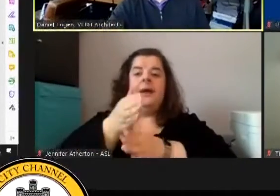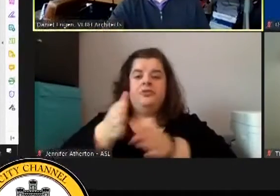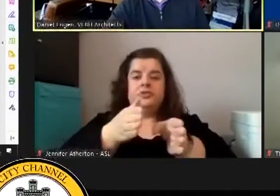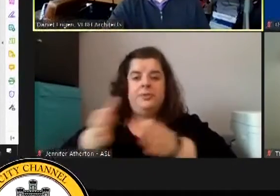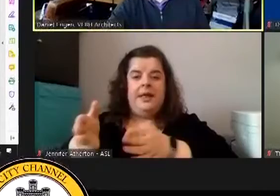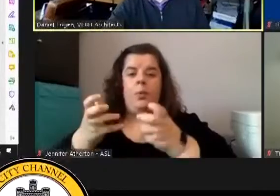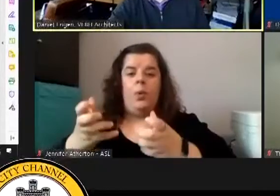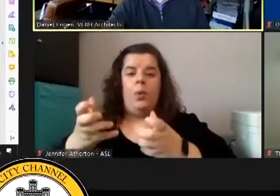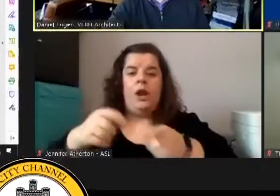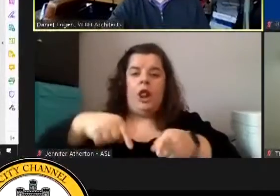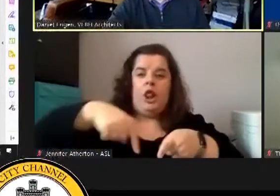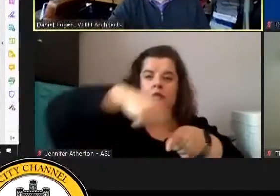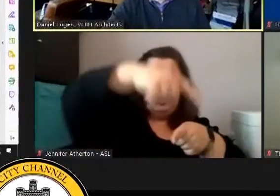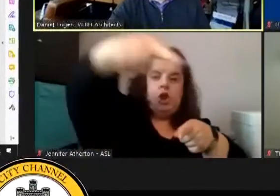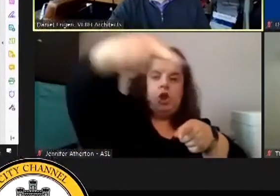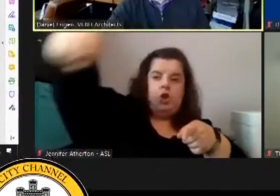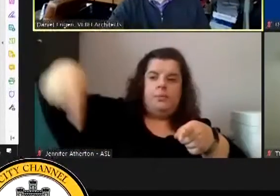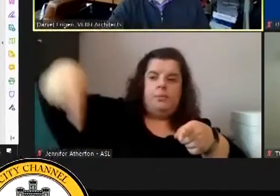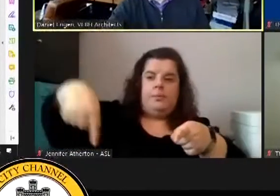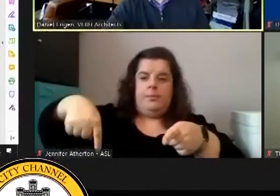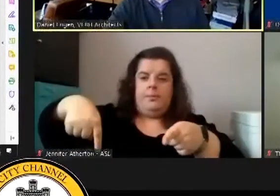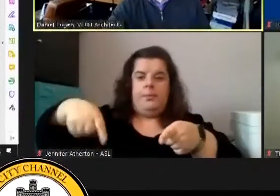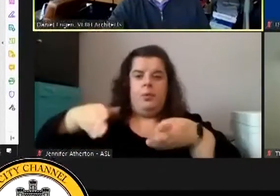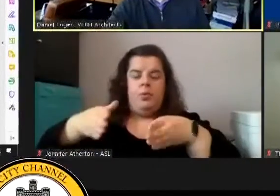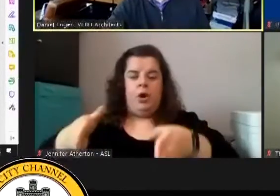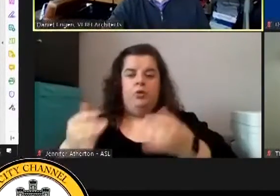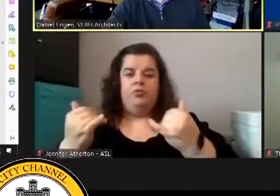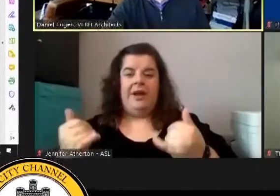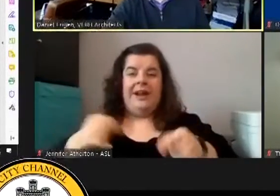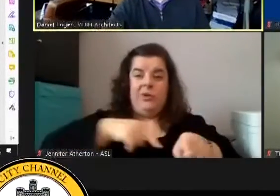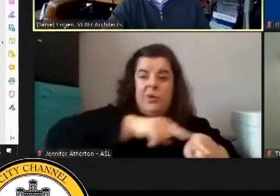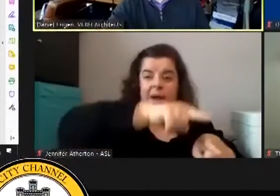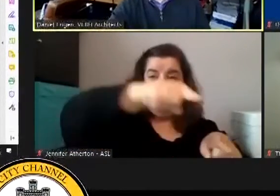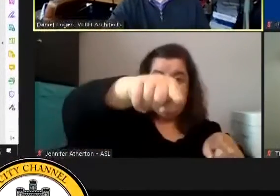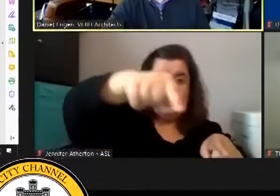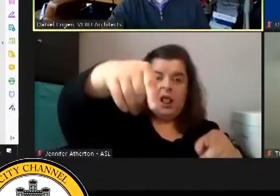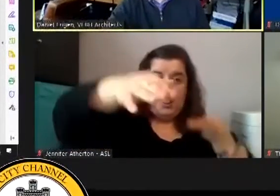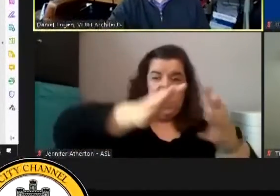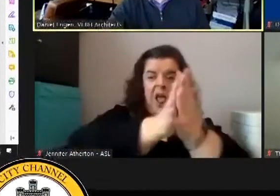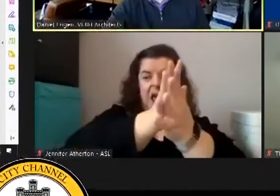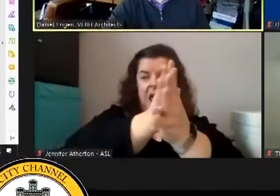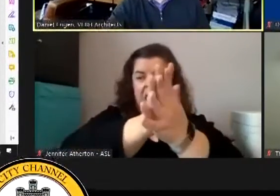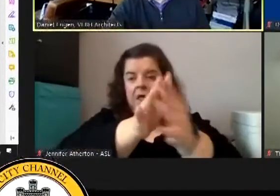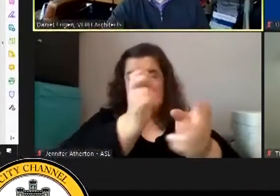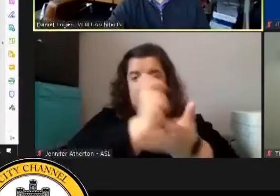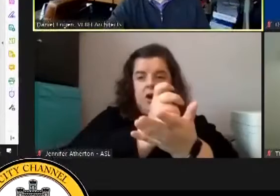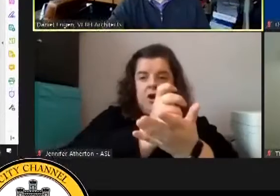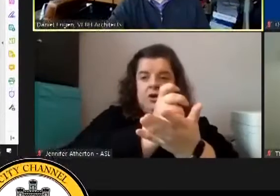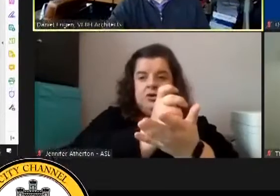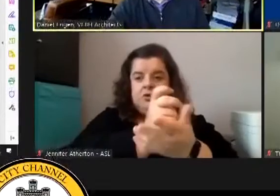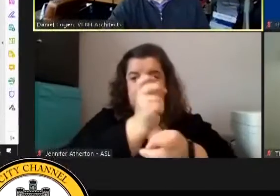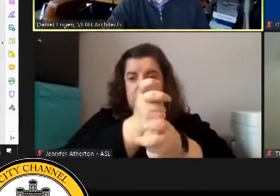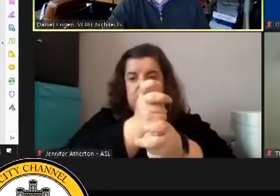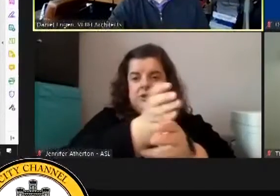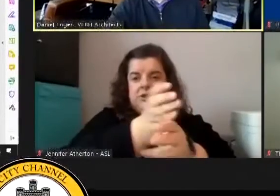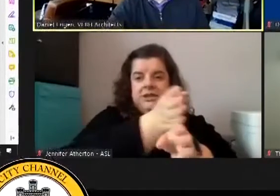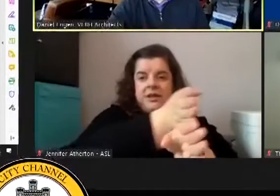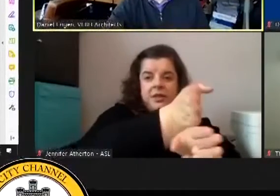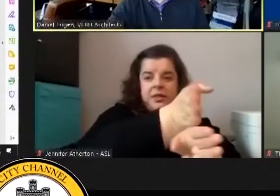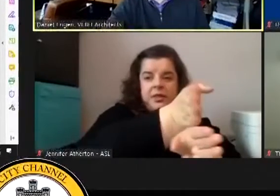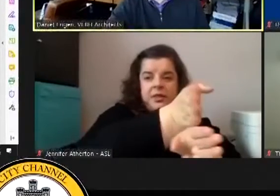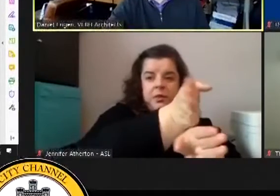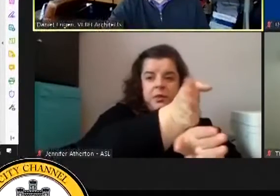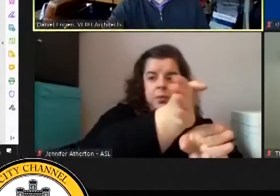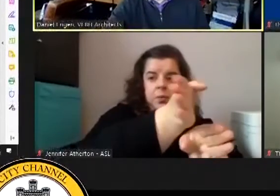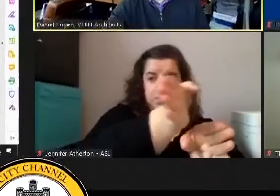there. Currently, right now, we come in and it's a little congested and difficult. You come in and then in the parking lots, you have to turn around and